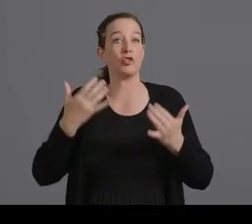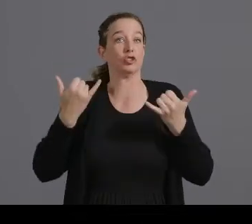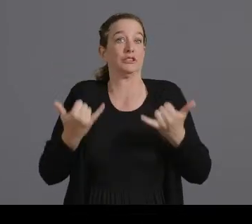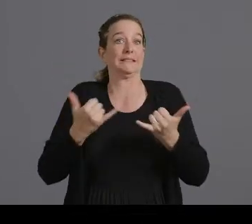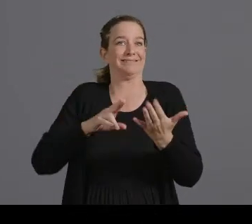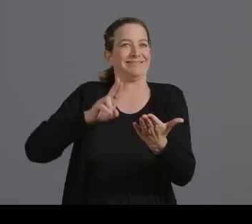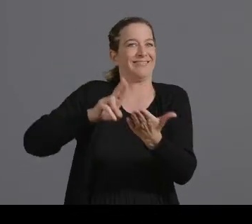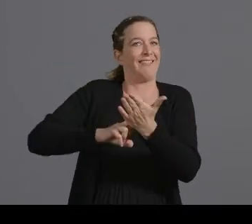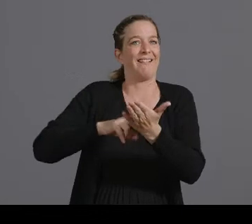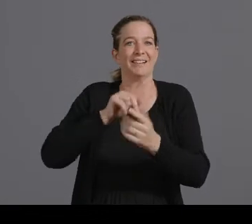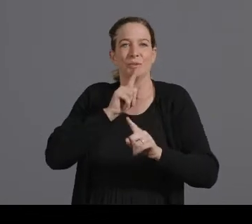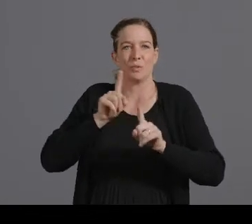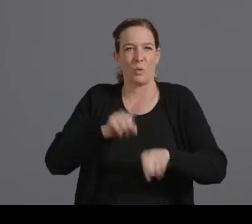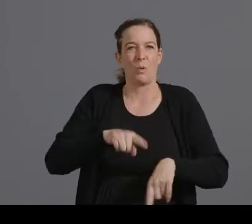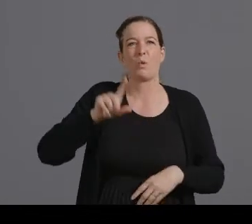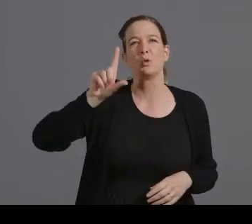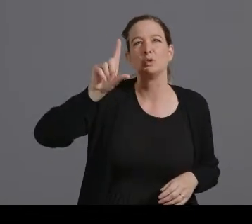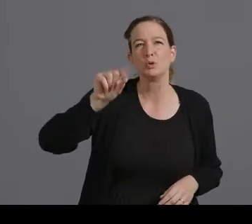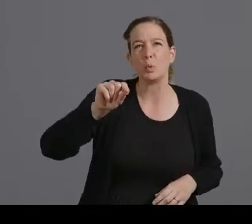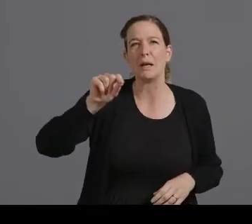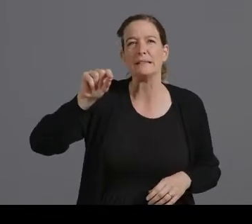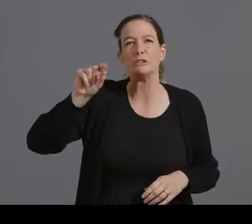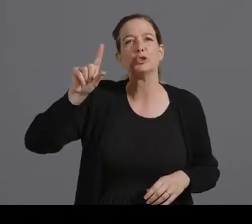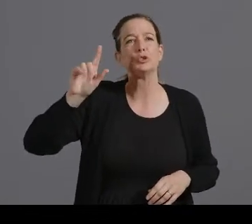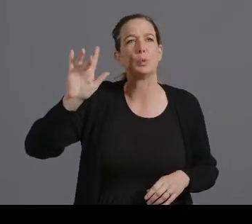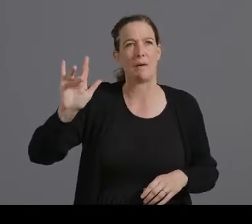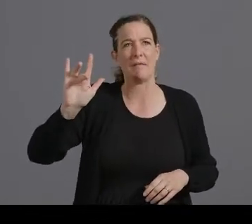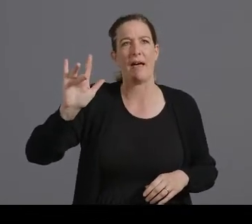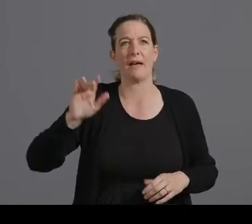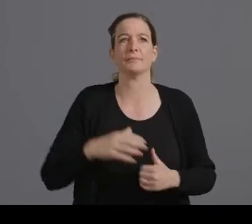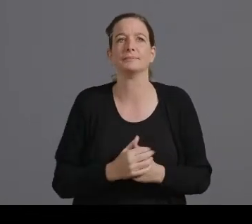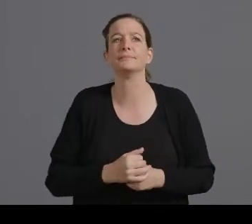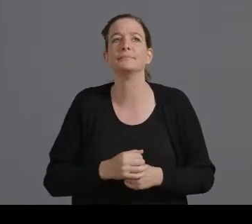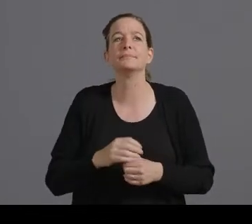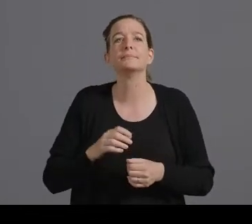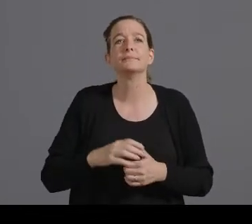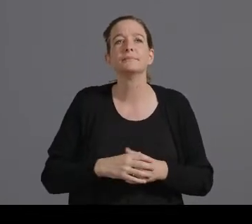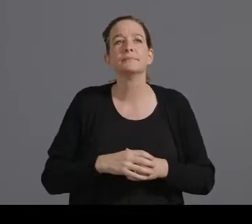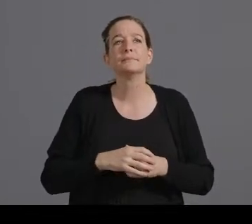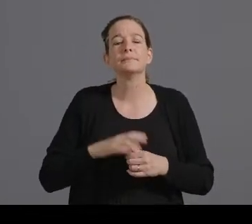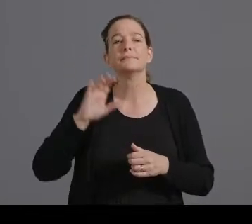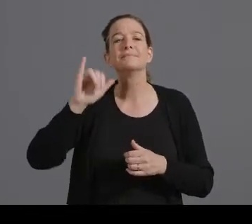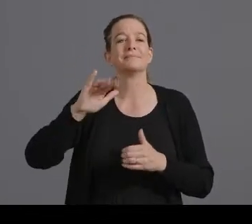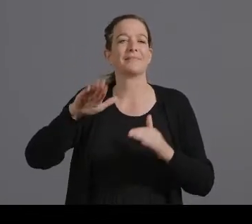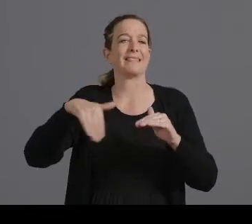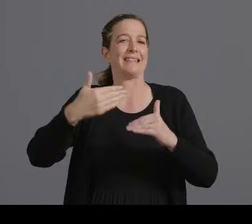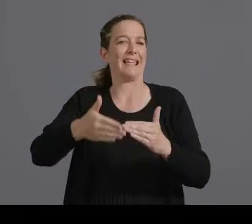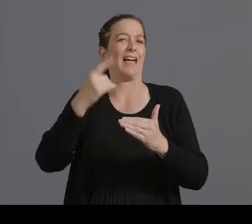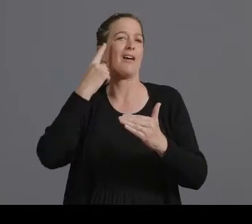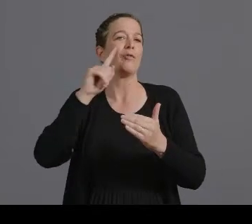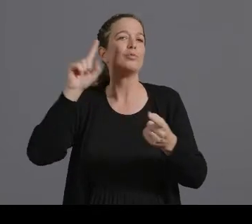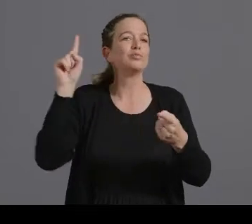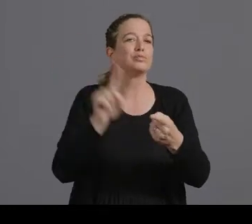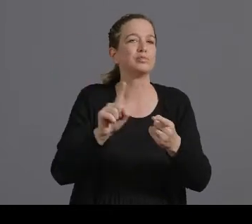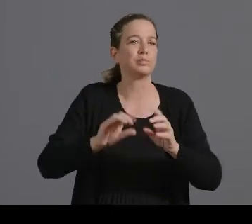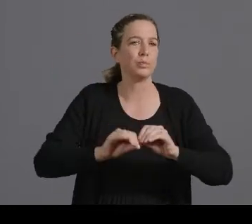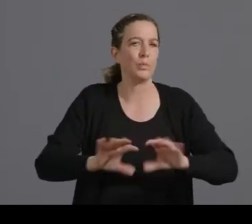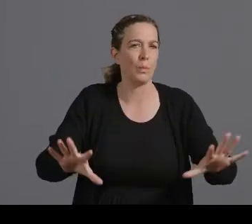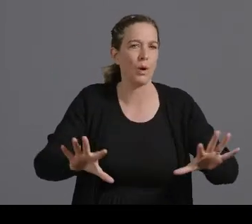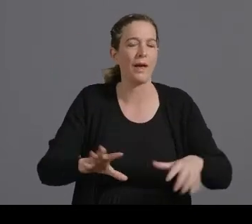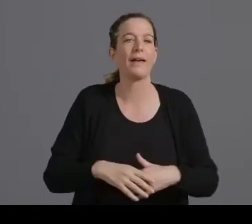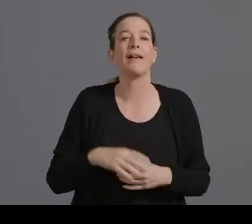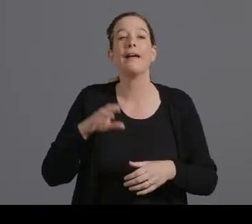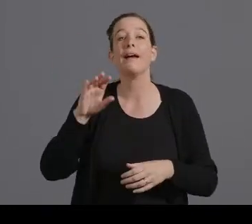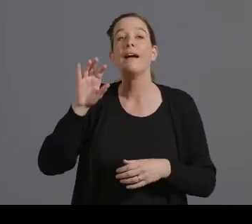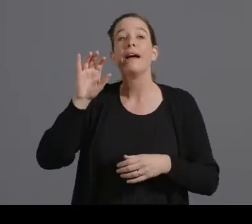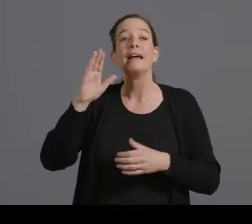2021-05. This is the next phase of COVID-19 mitigation. It removes the capacity limitation that was placed